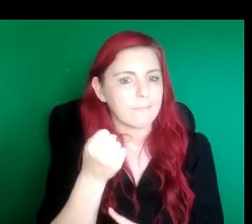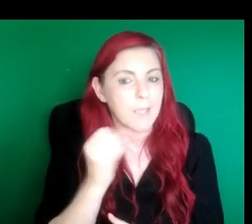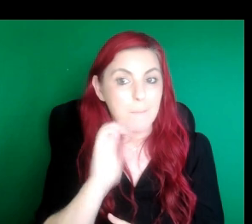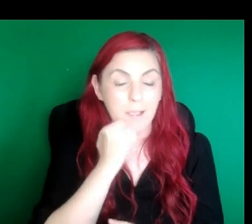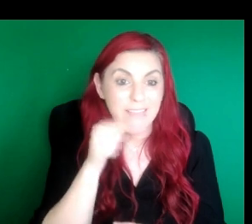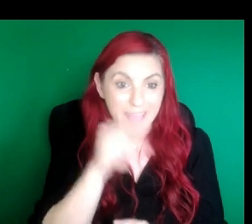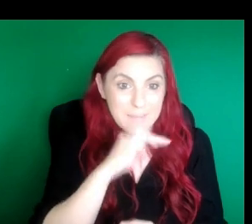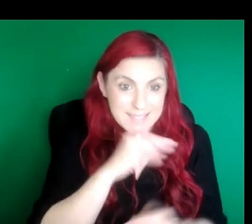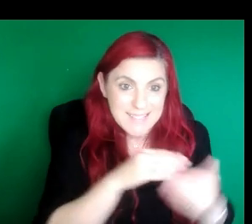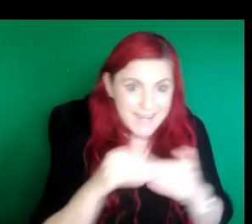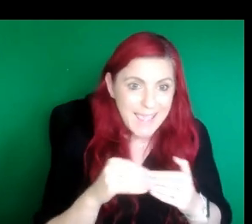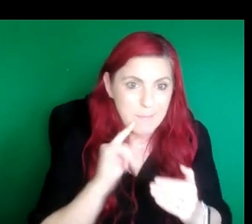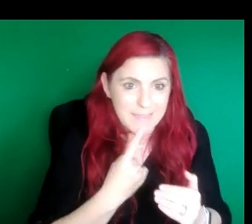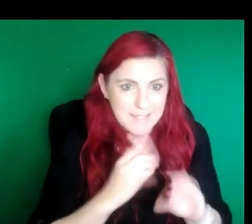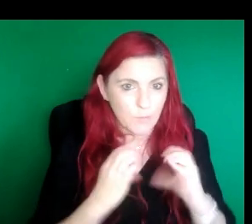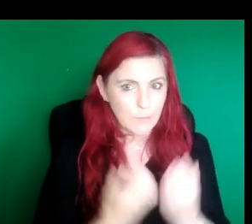deaf people.